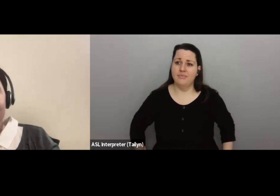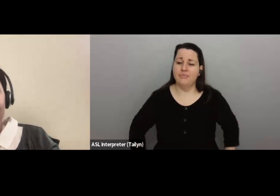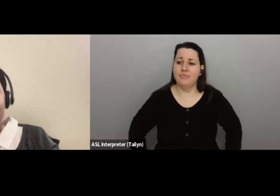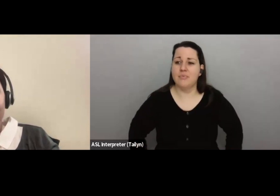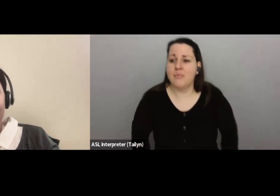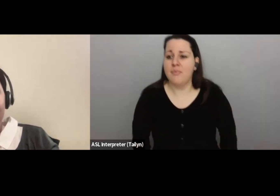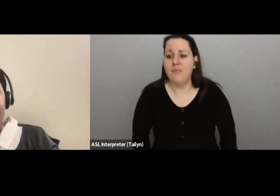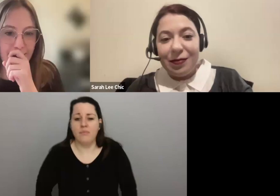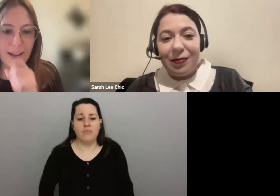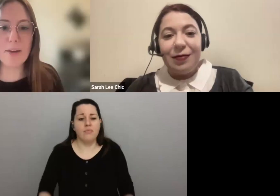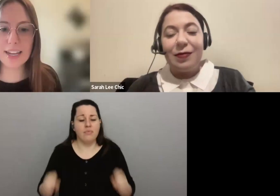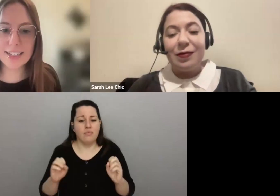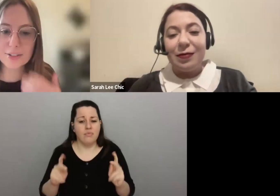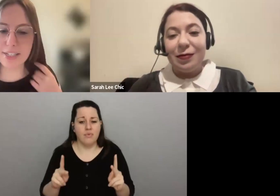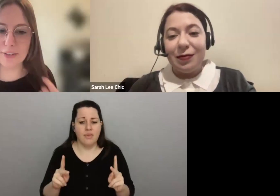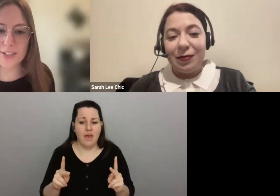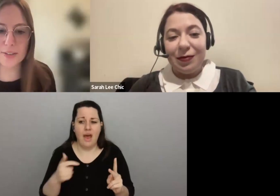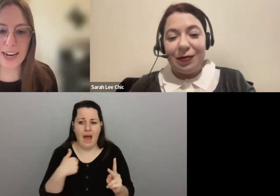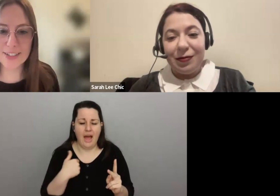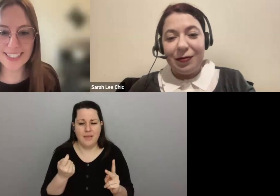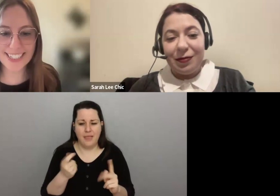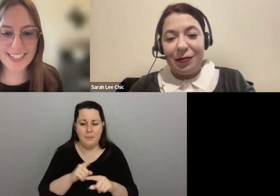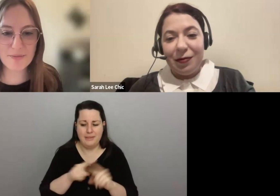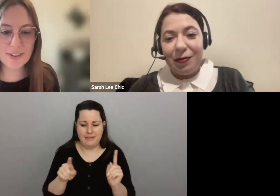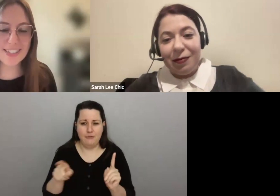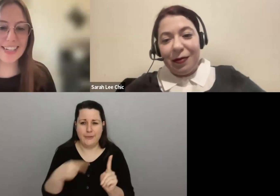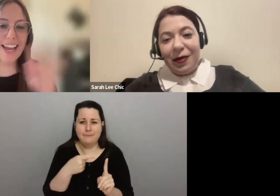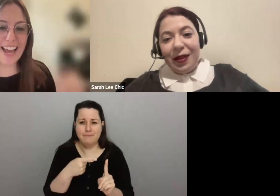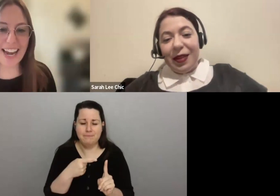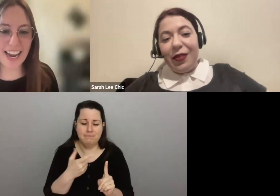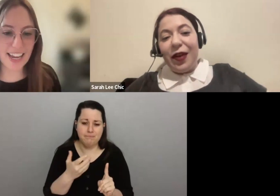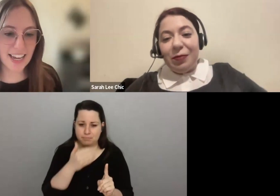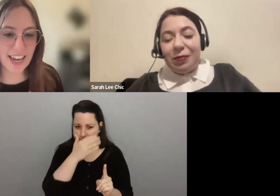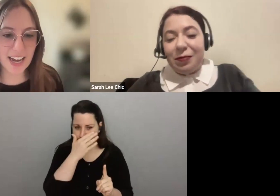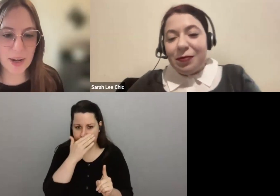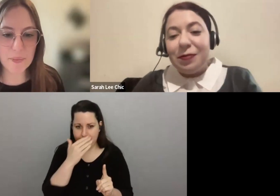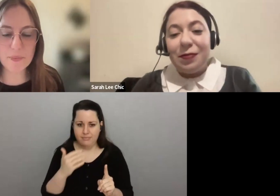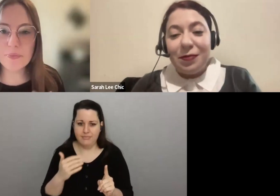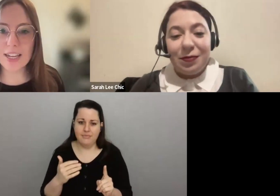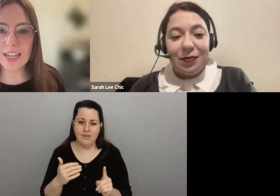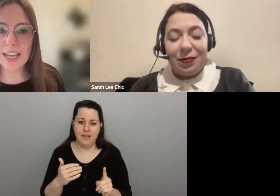All right. I went a little different direction than some folks. And That's fine.